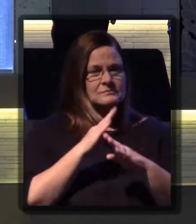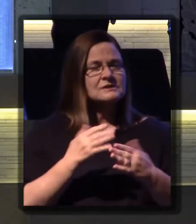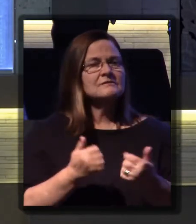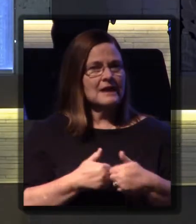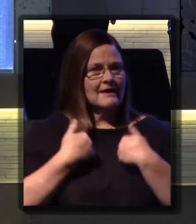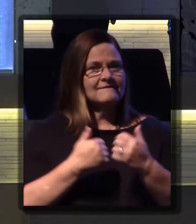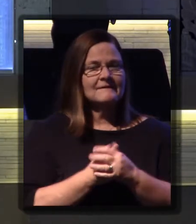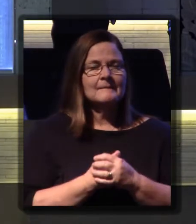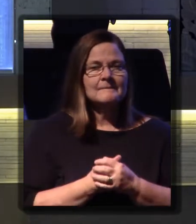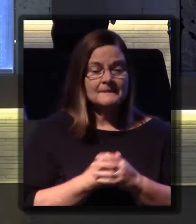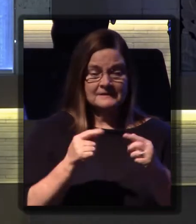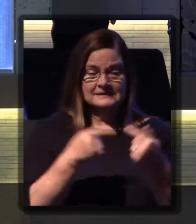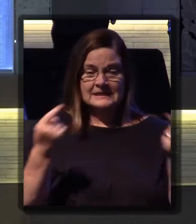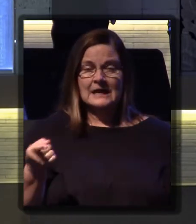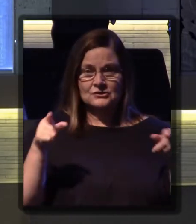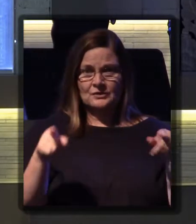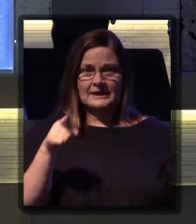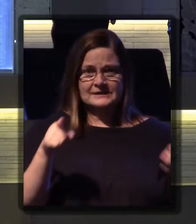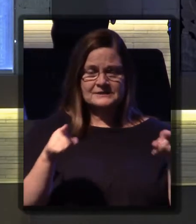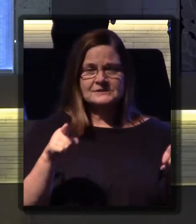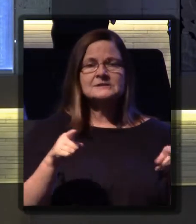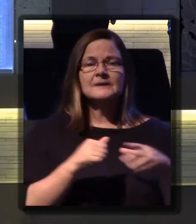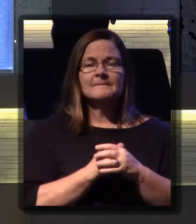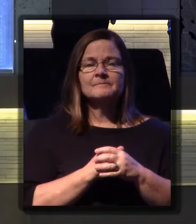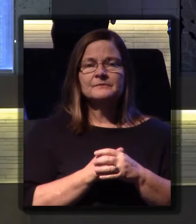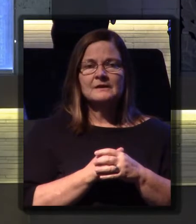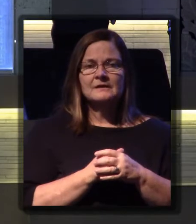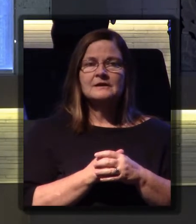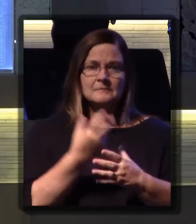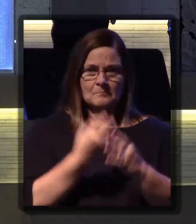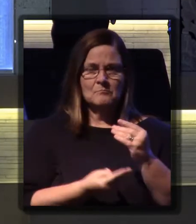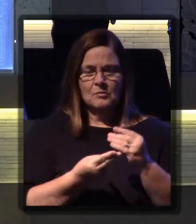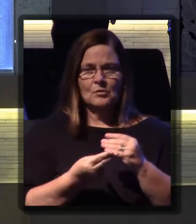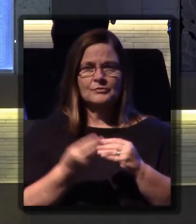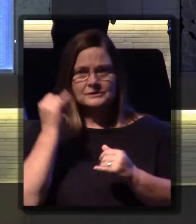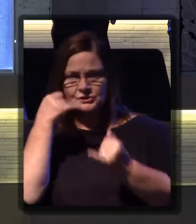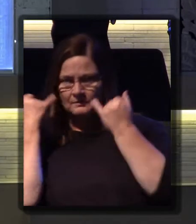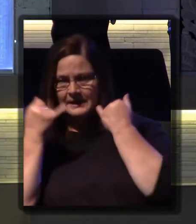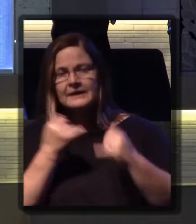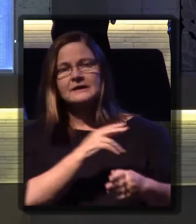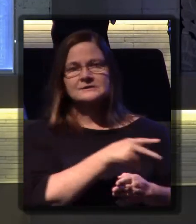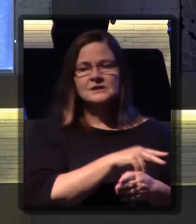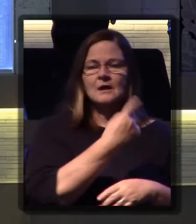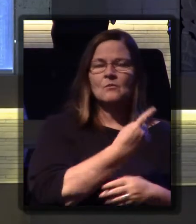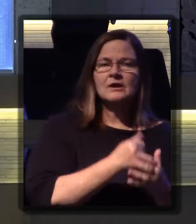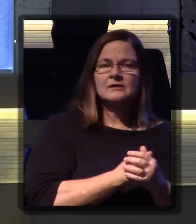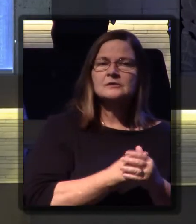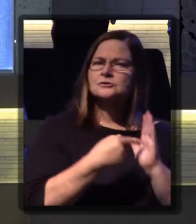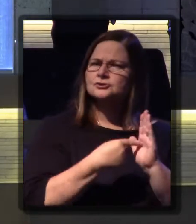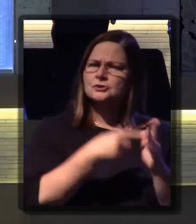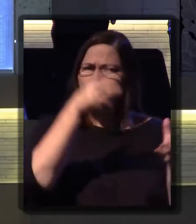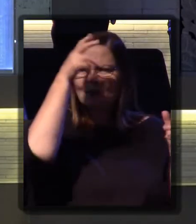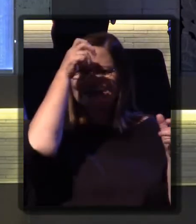How to survive the storms of life? You see, this contrast that is painted for us both by Jeremiah and here